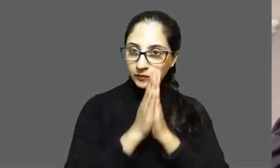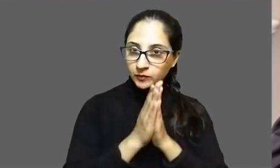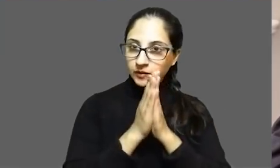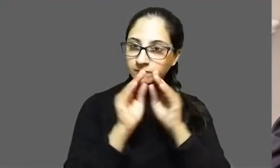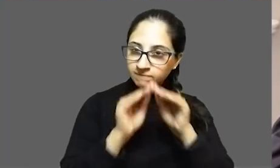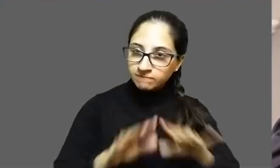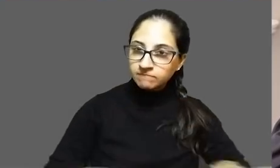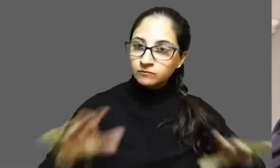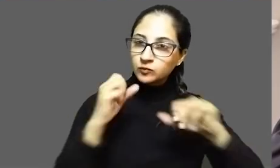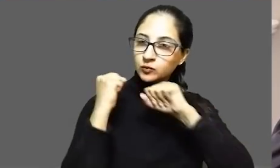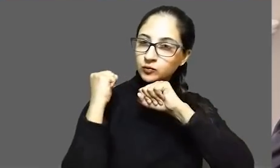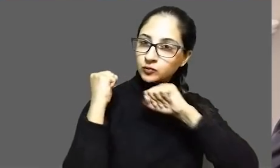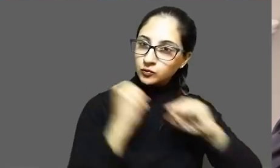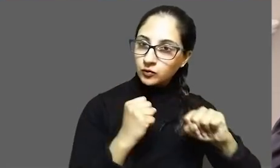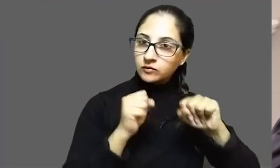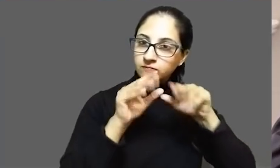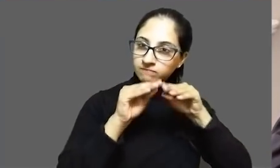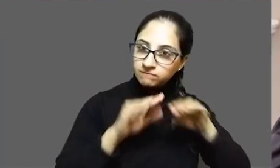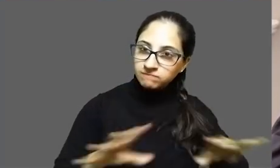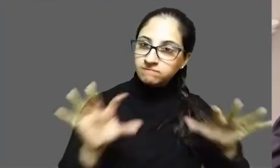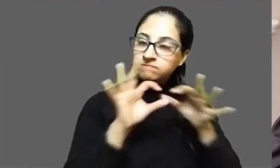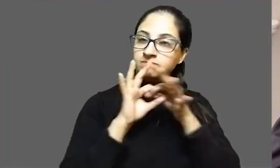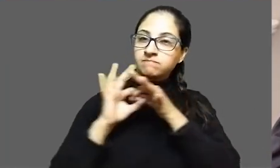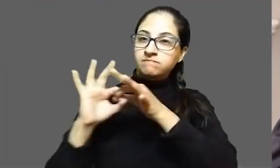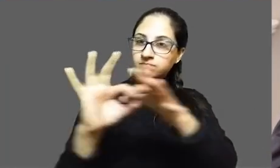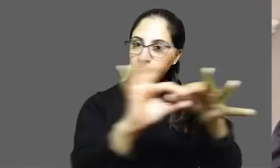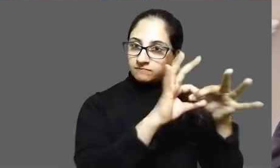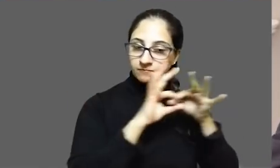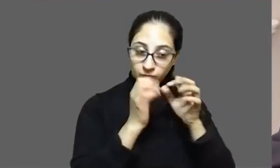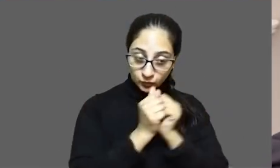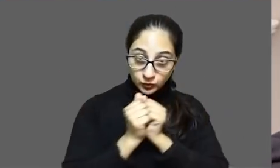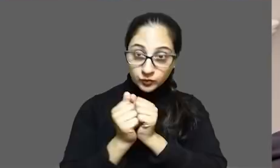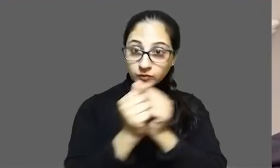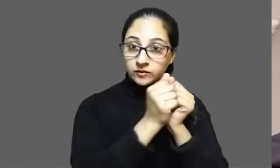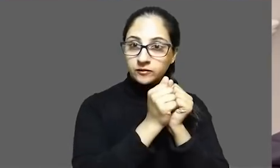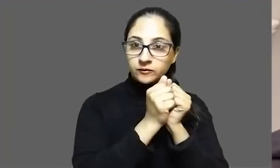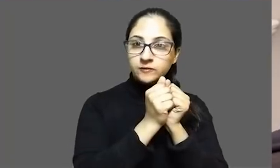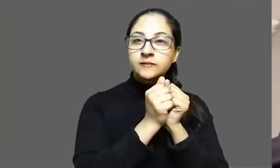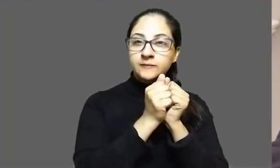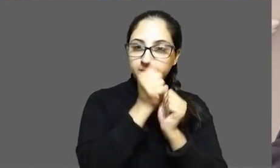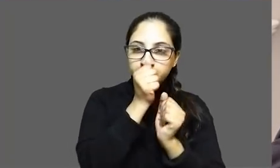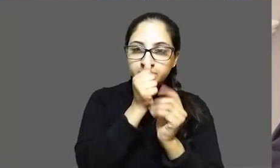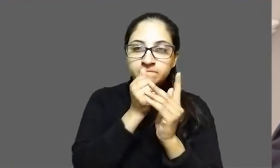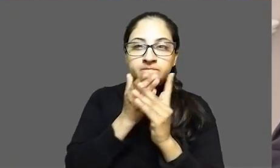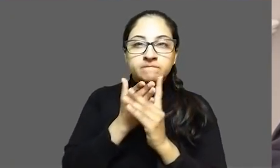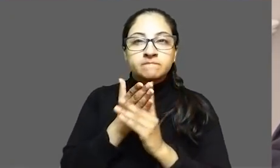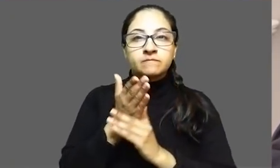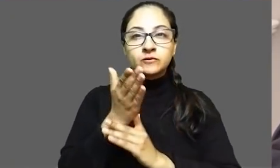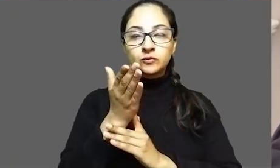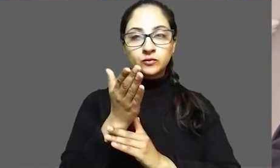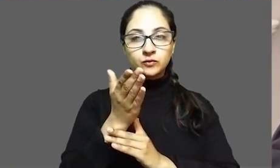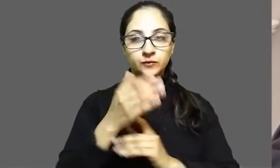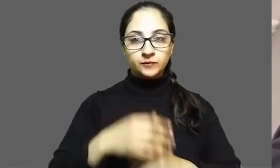for greater resilience, strength, and unity in the Jamaat to overcome all forms of